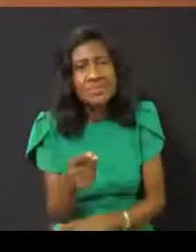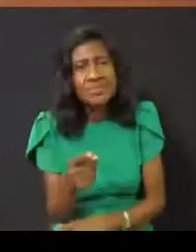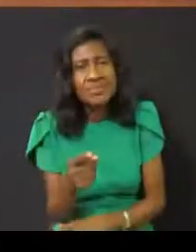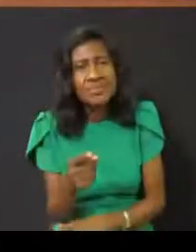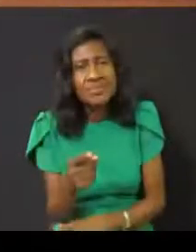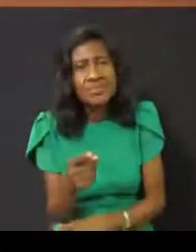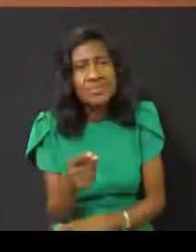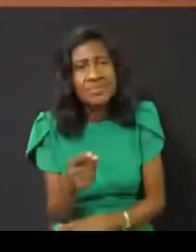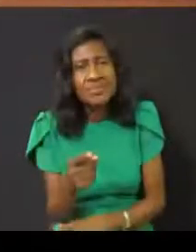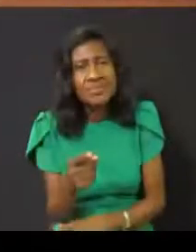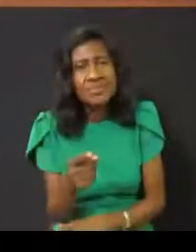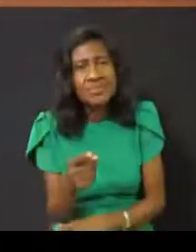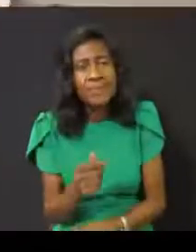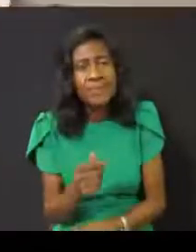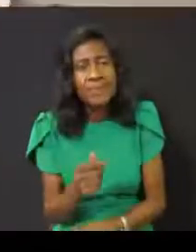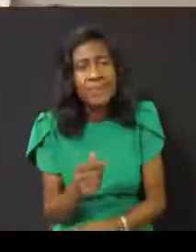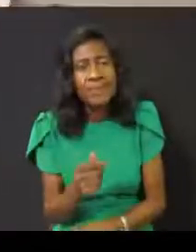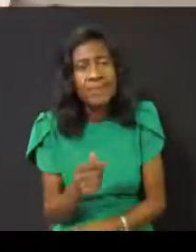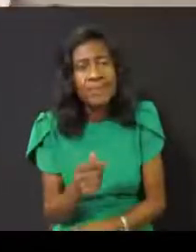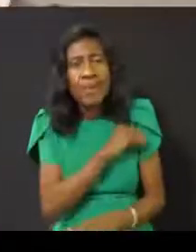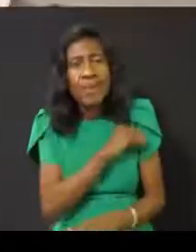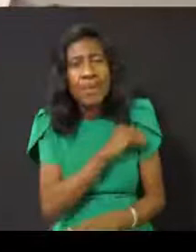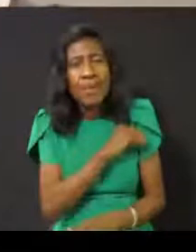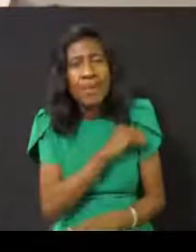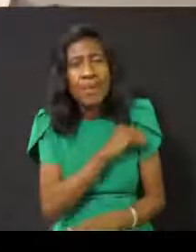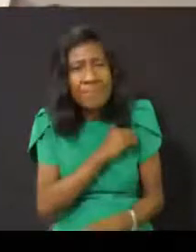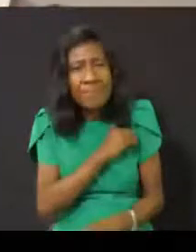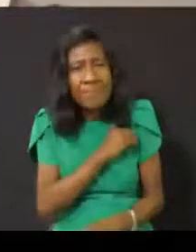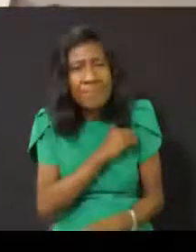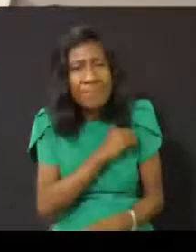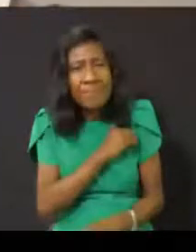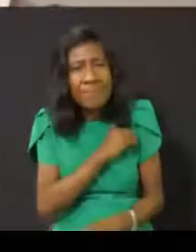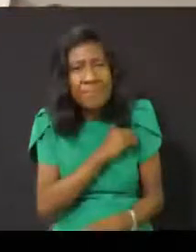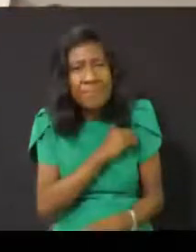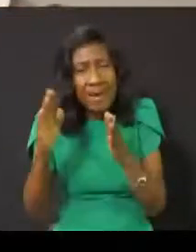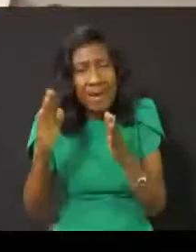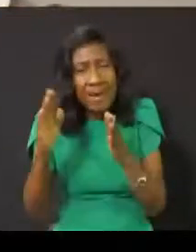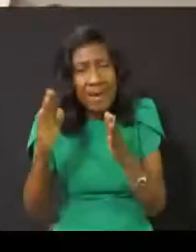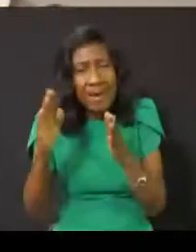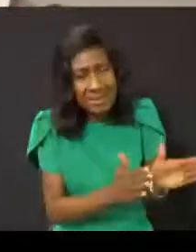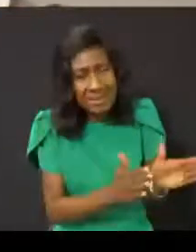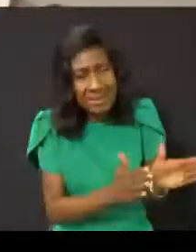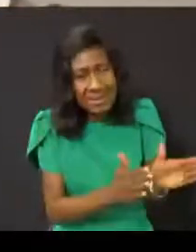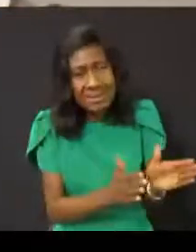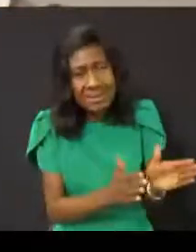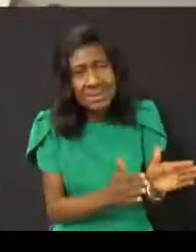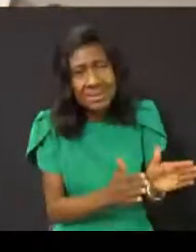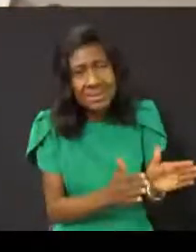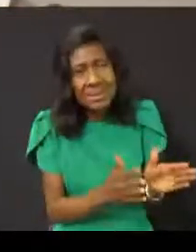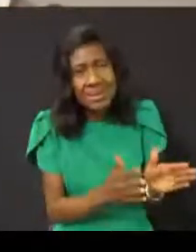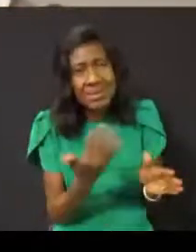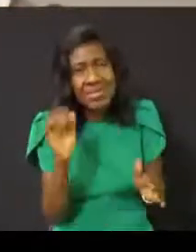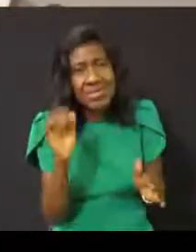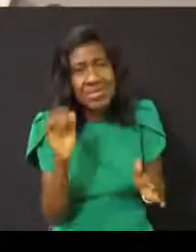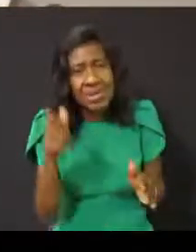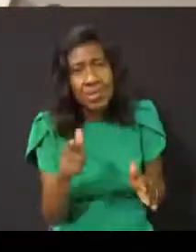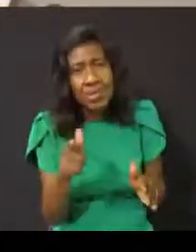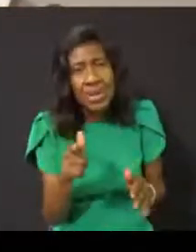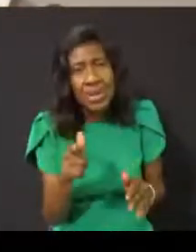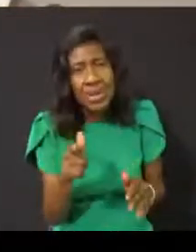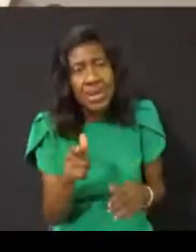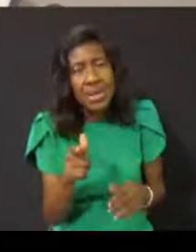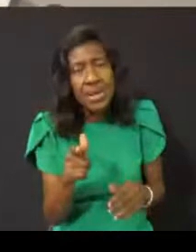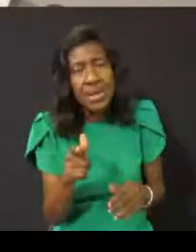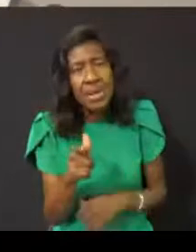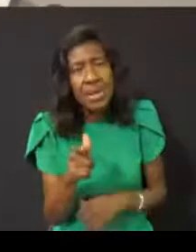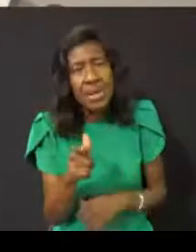the Education Ministry have a very detailed plan, and they will